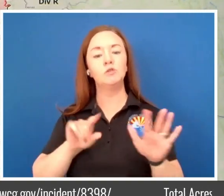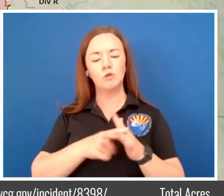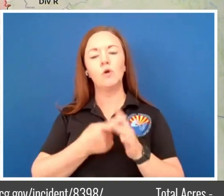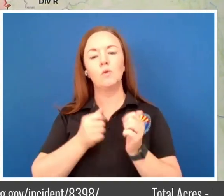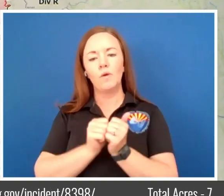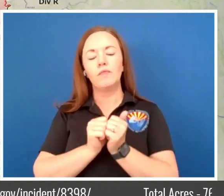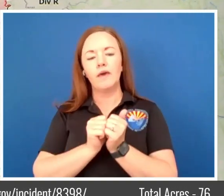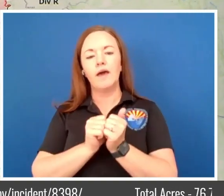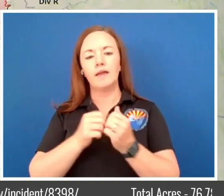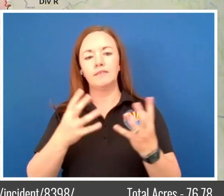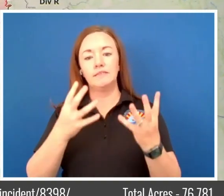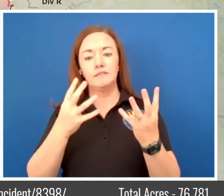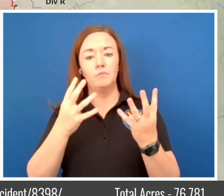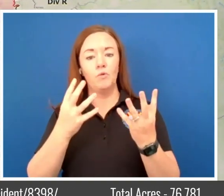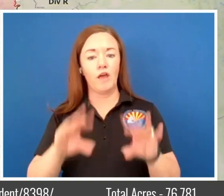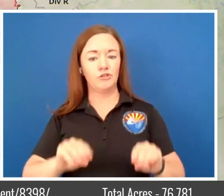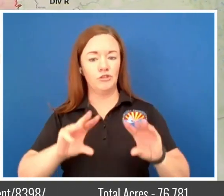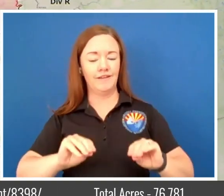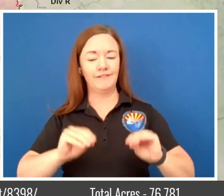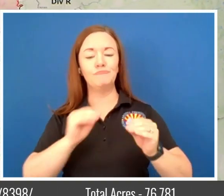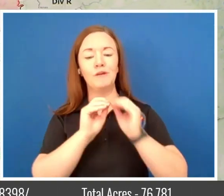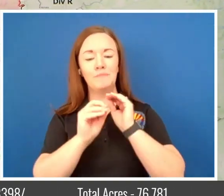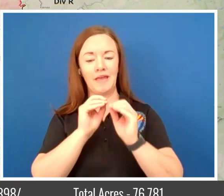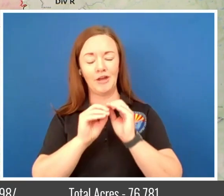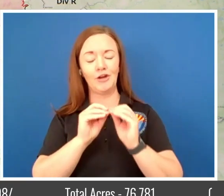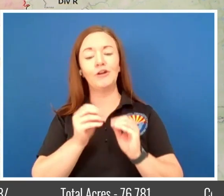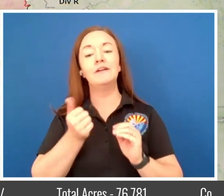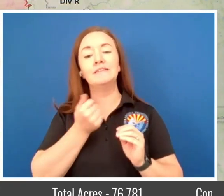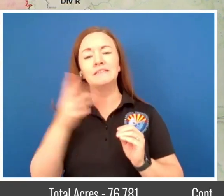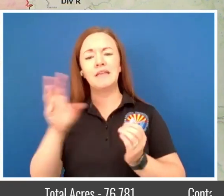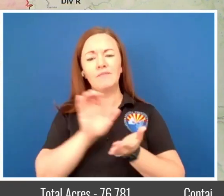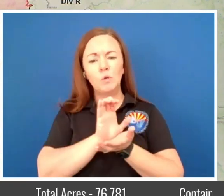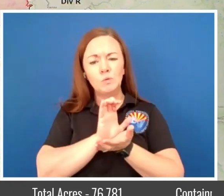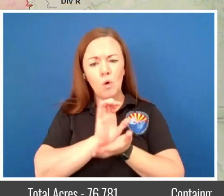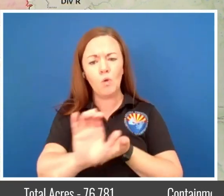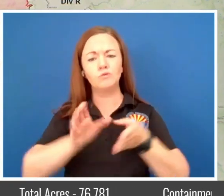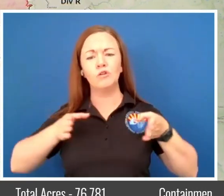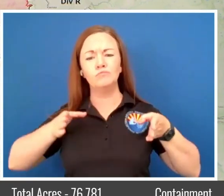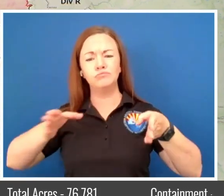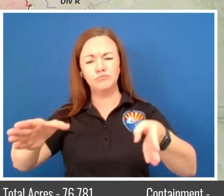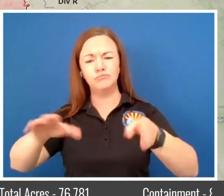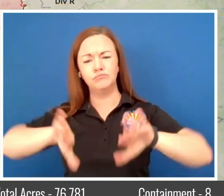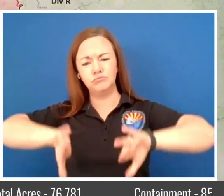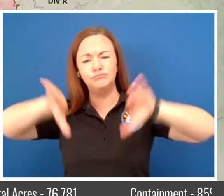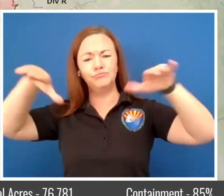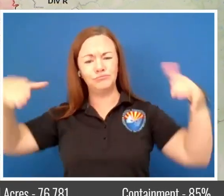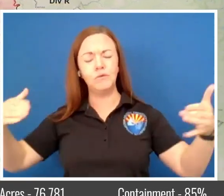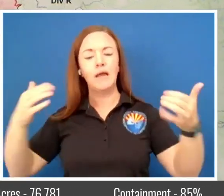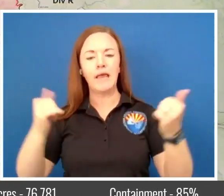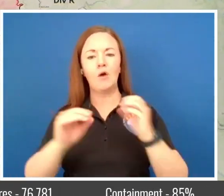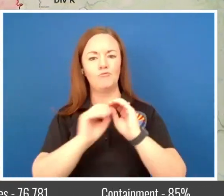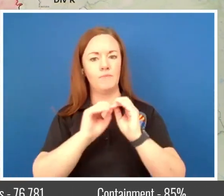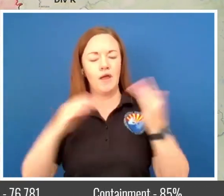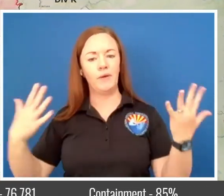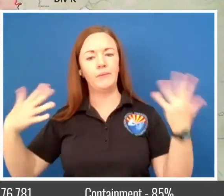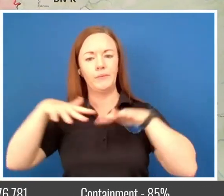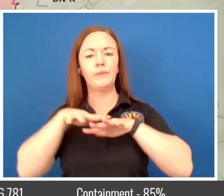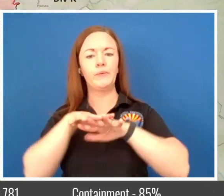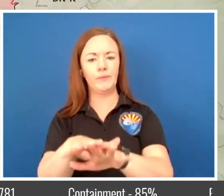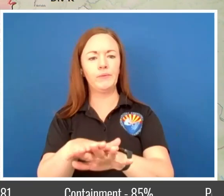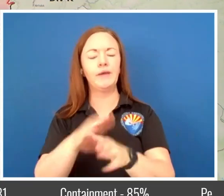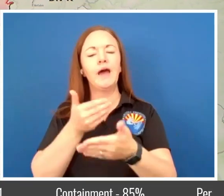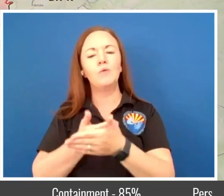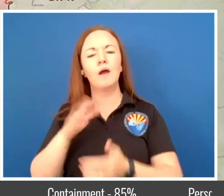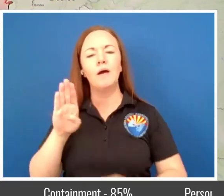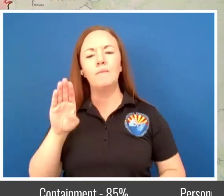out here. We have several dozer lines out in this area around Bottle Hill area,